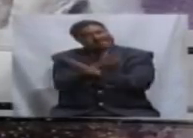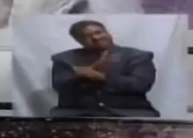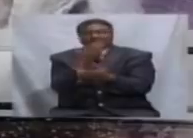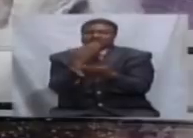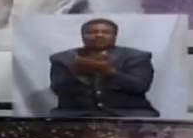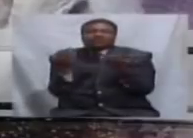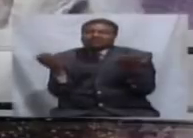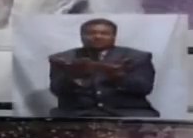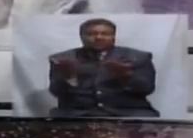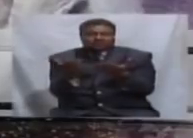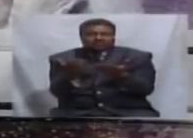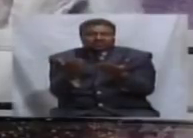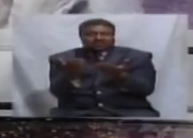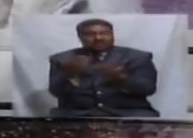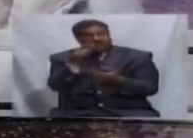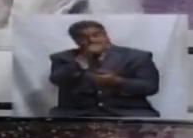governance profile,